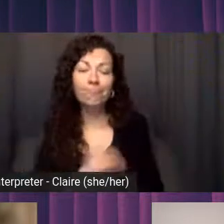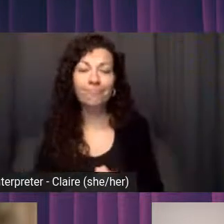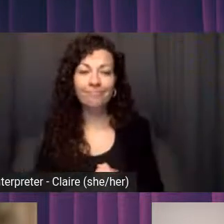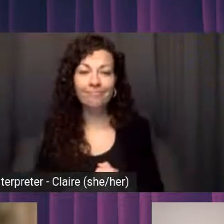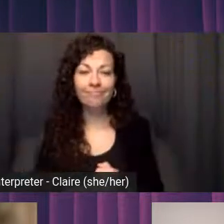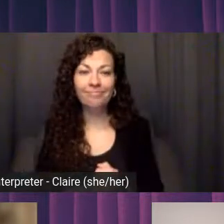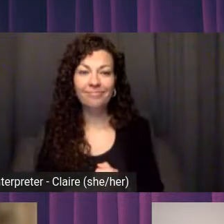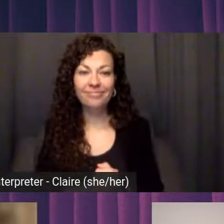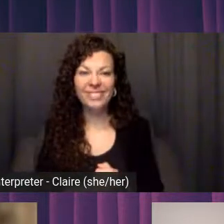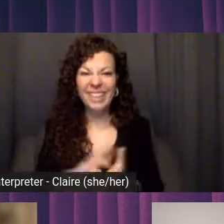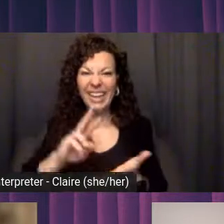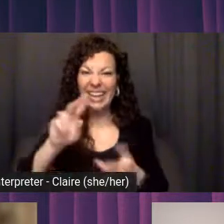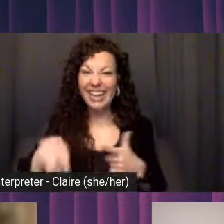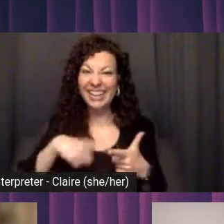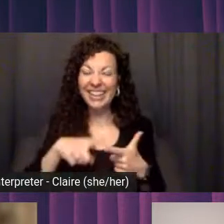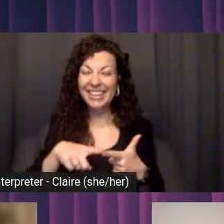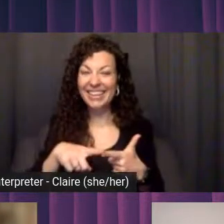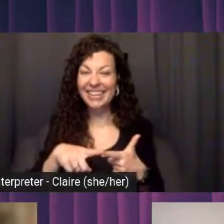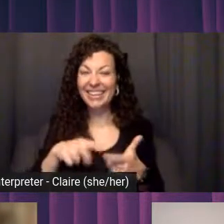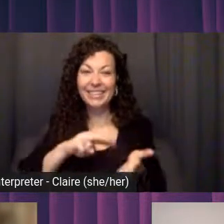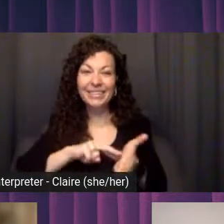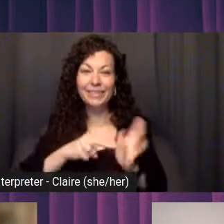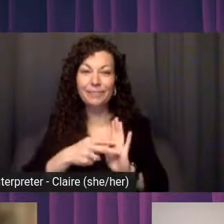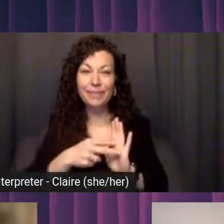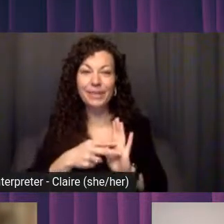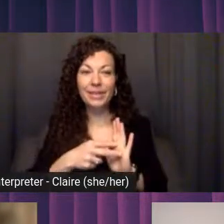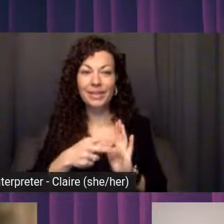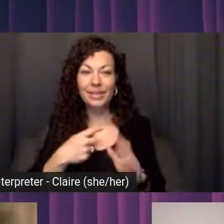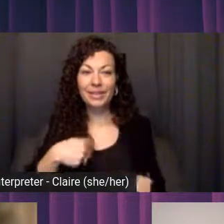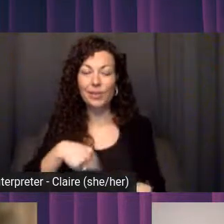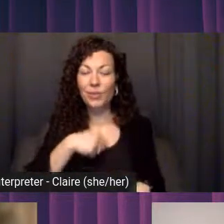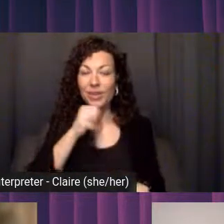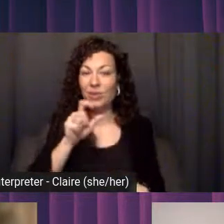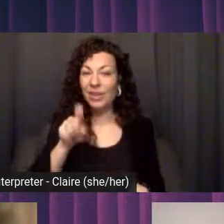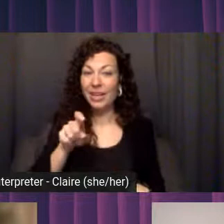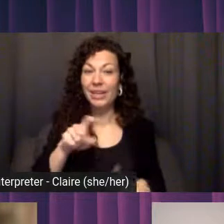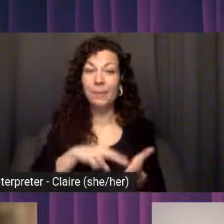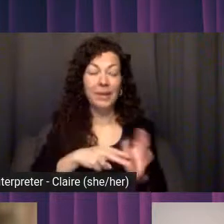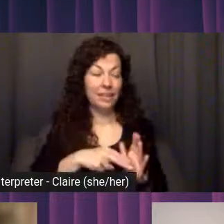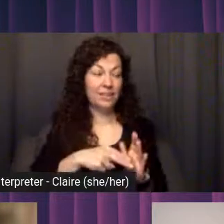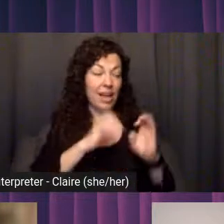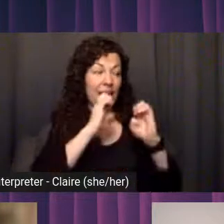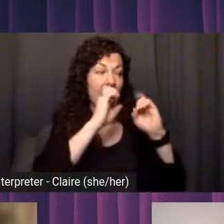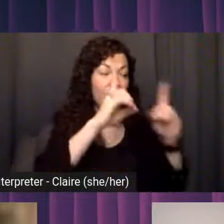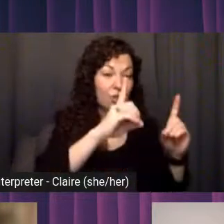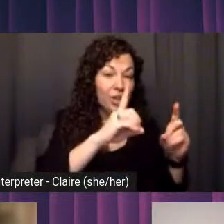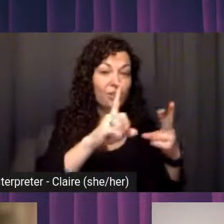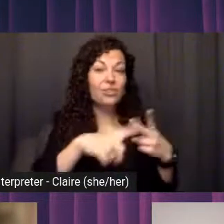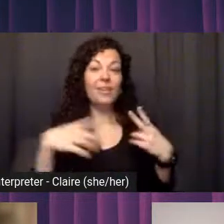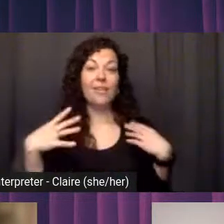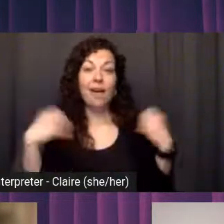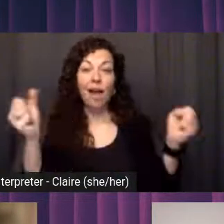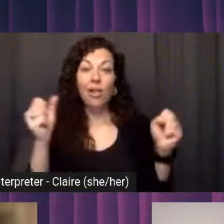therefore this is included in our education systems and our trainings and our healthcare and our schools.